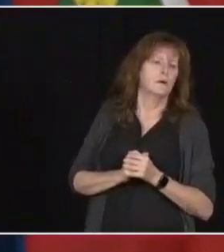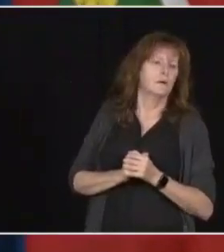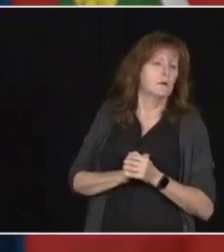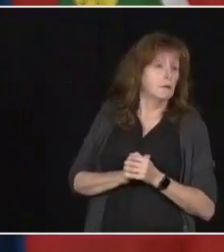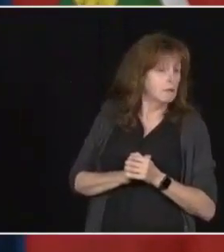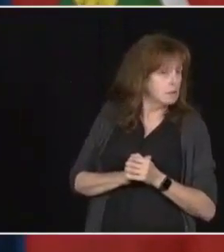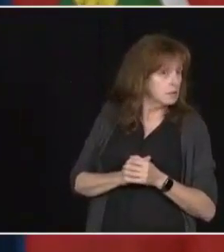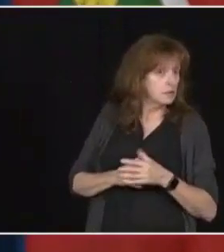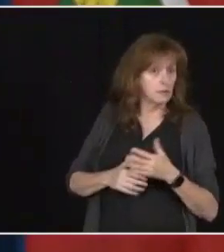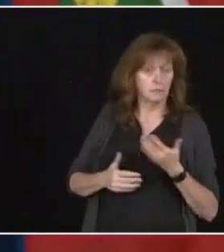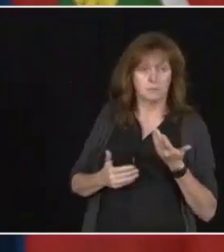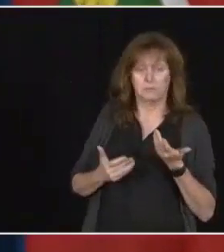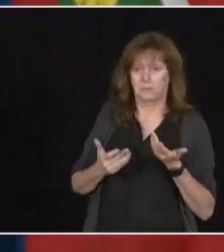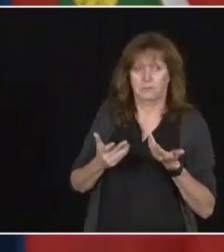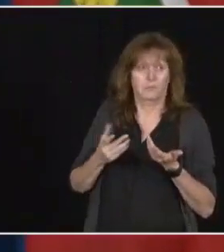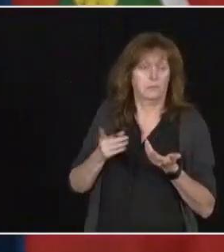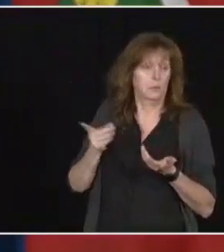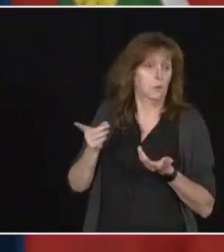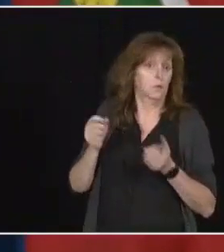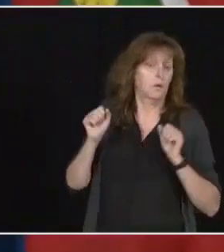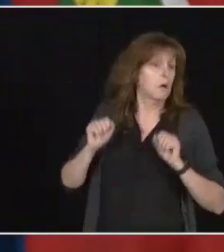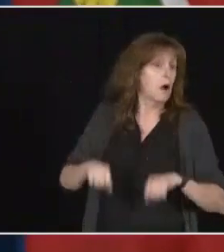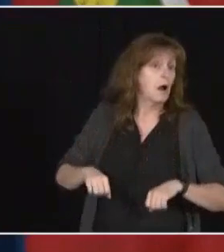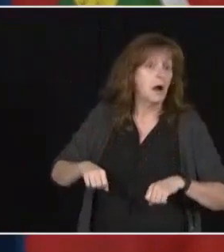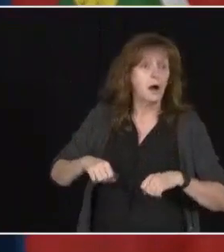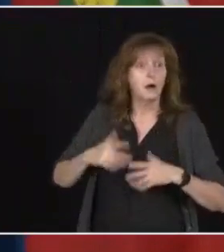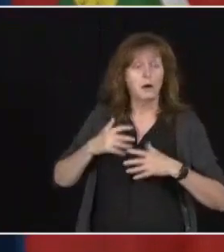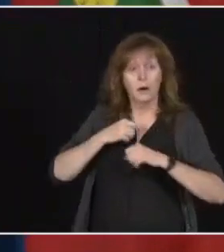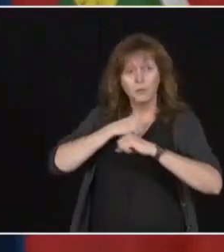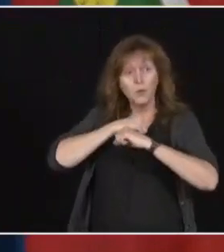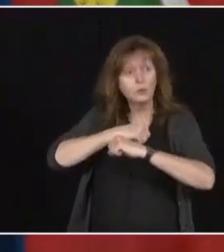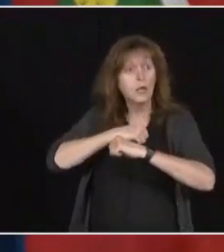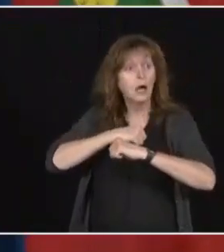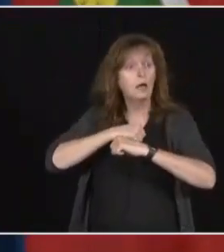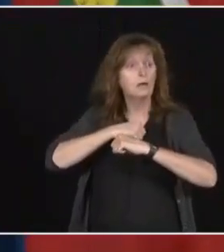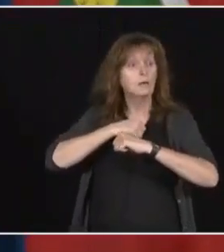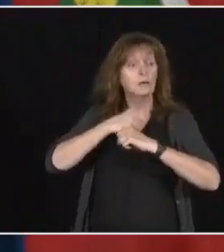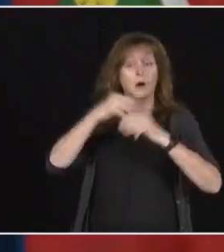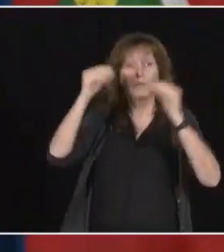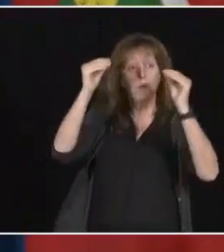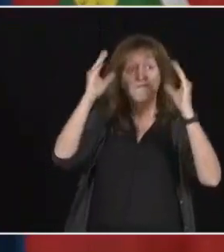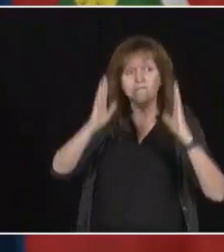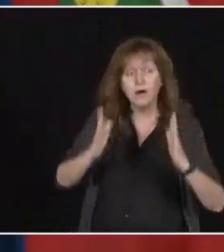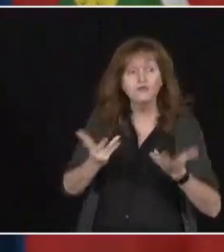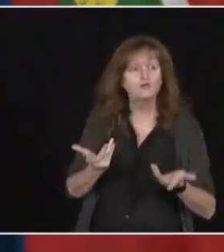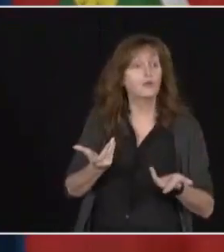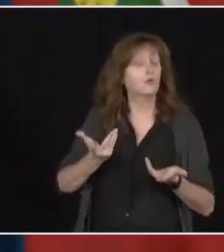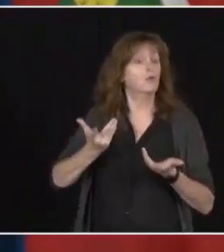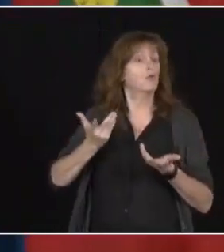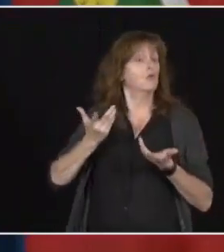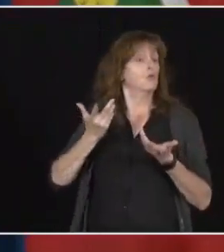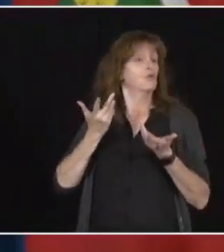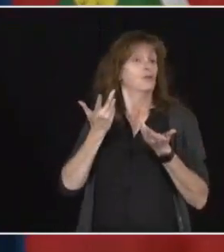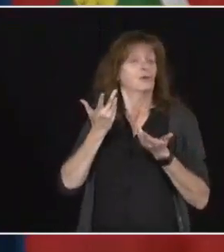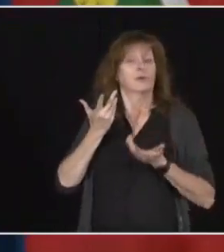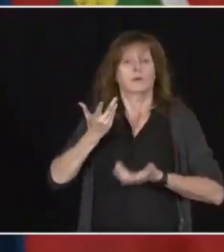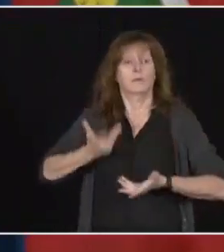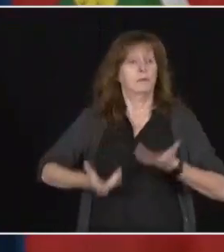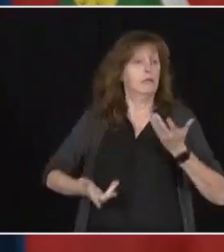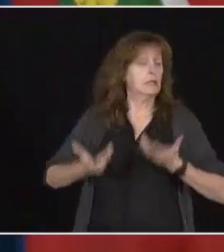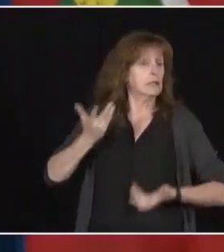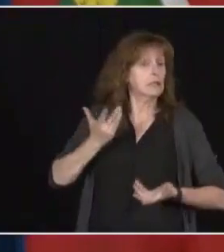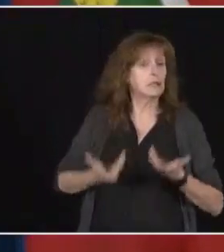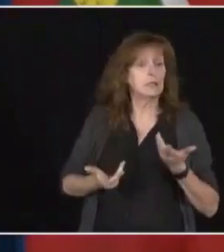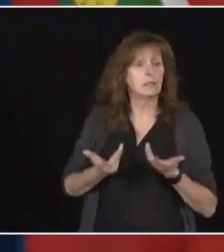or will do to protect professors and educators who may be caught up in, for example, colleges